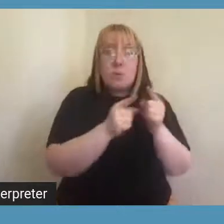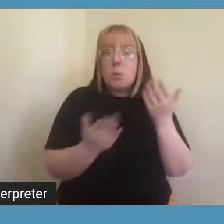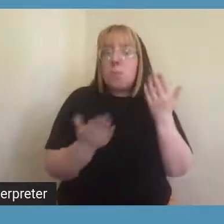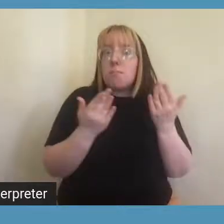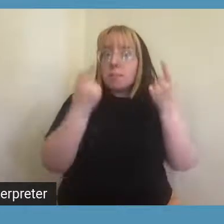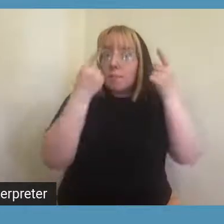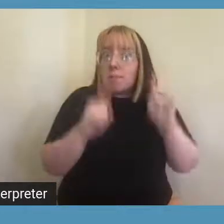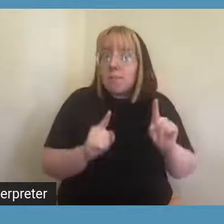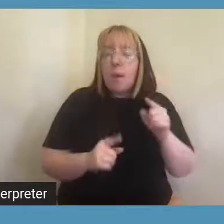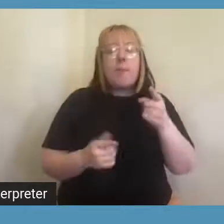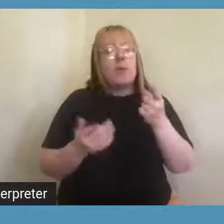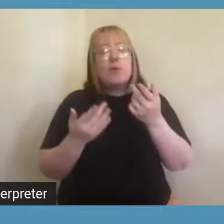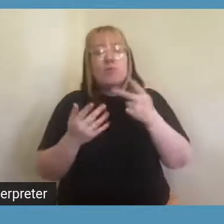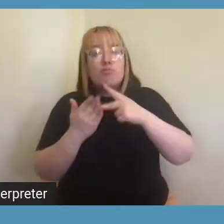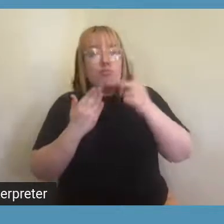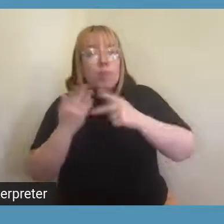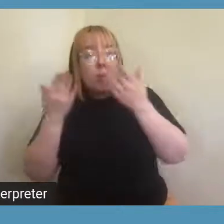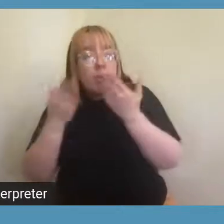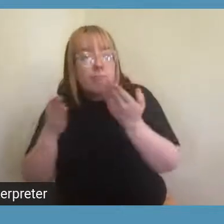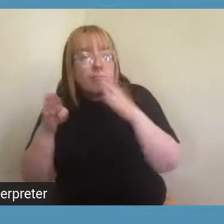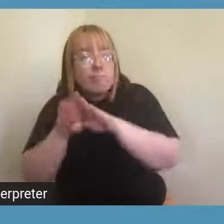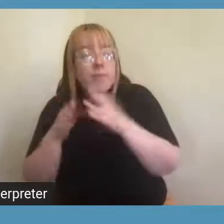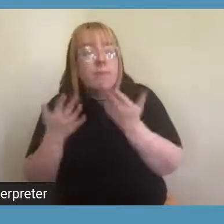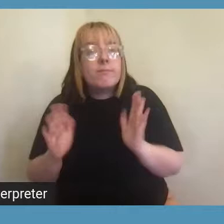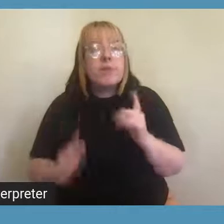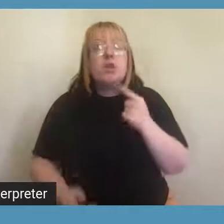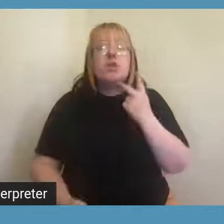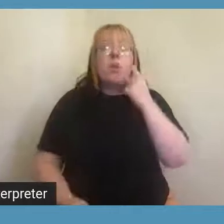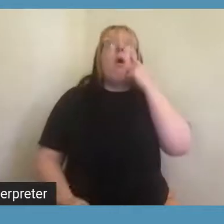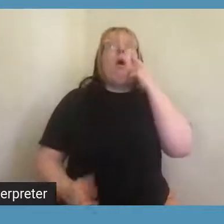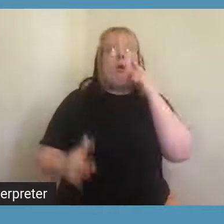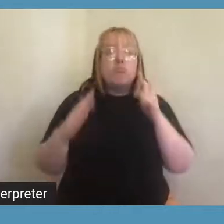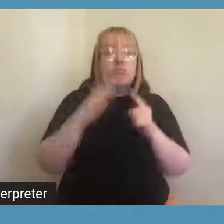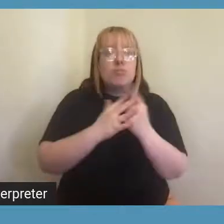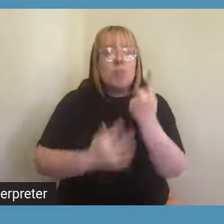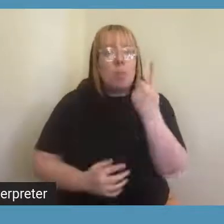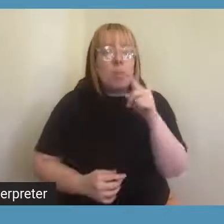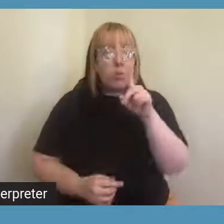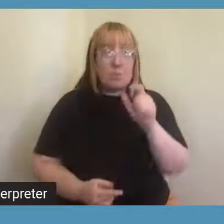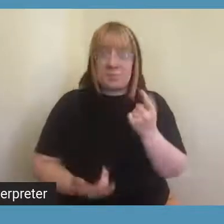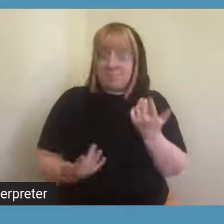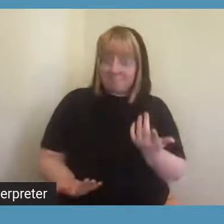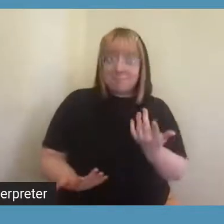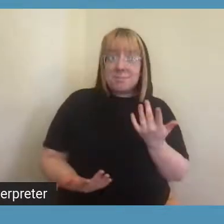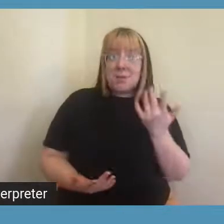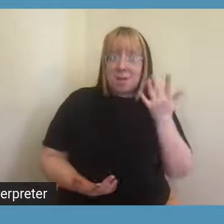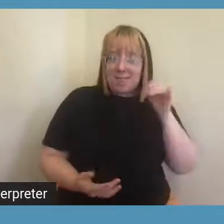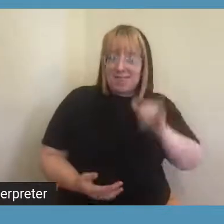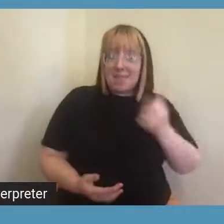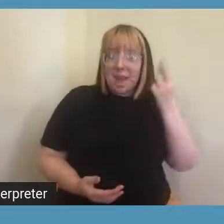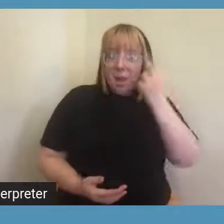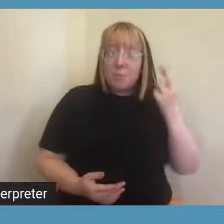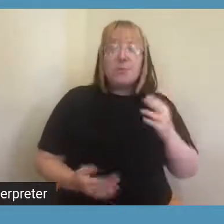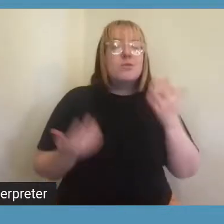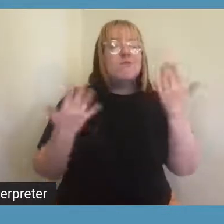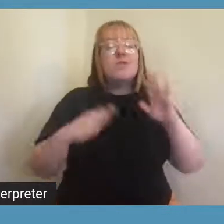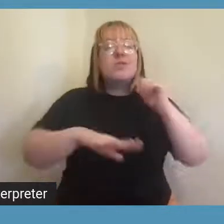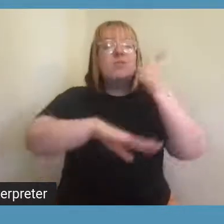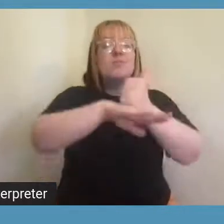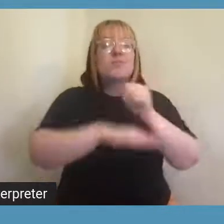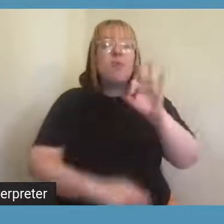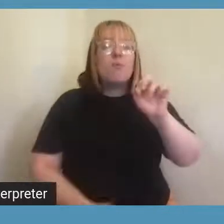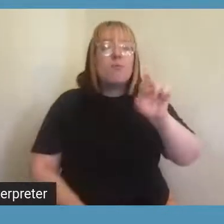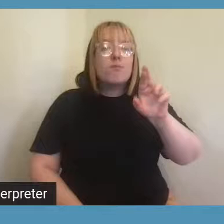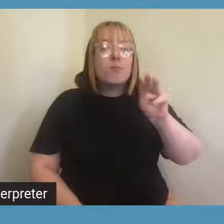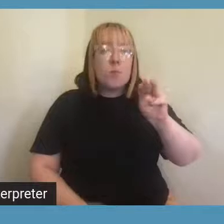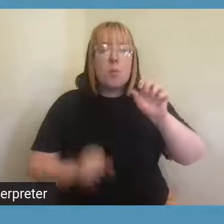program. For this reason, we have set up an online community forum for raising questions, posting answers, and connecting with